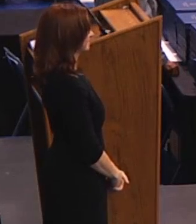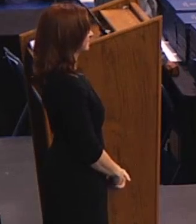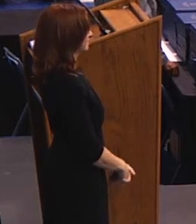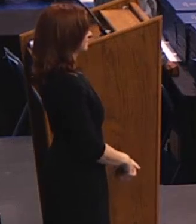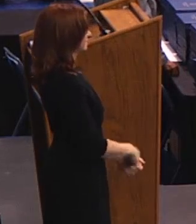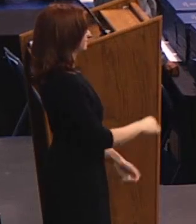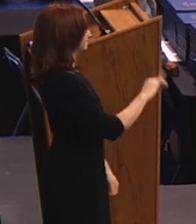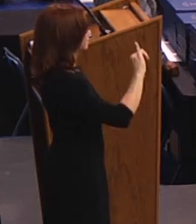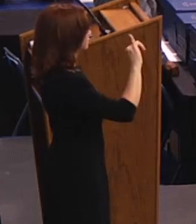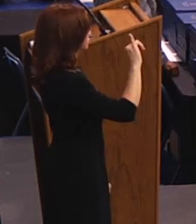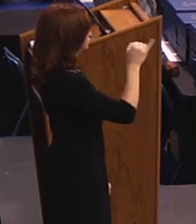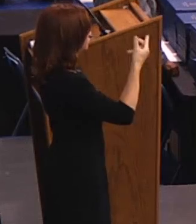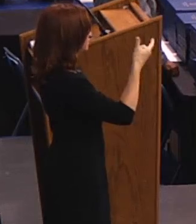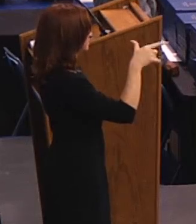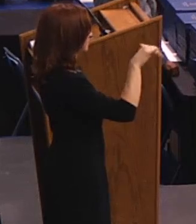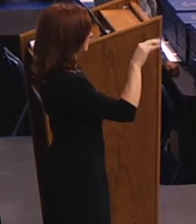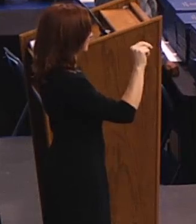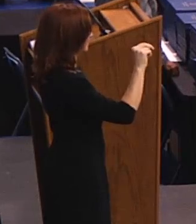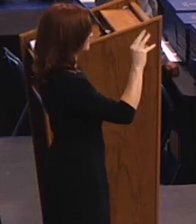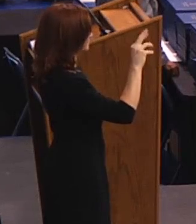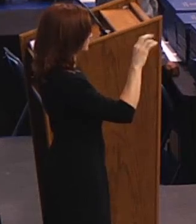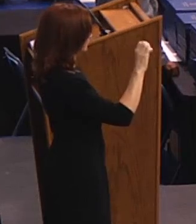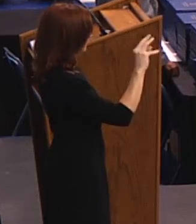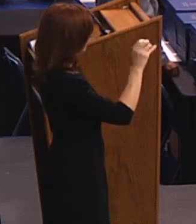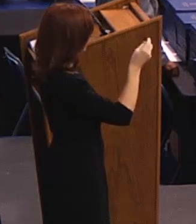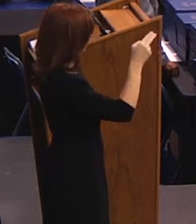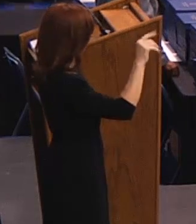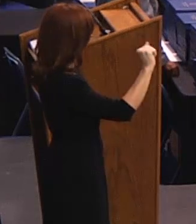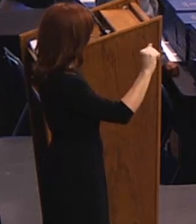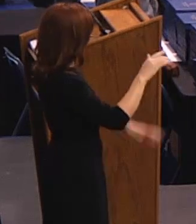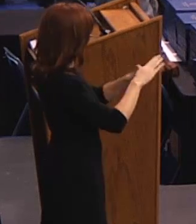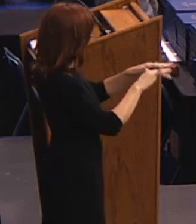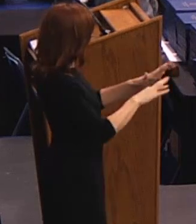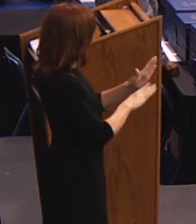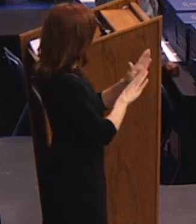Jocelyn Marie Ragosa, Child Development, magna cum laude.